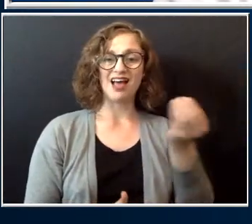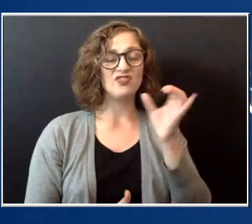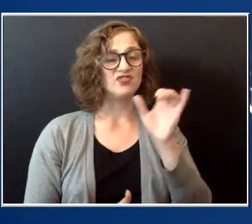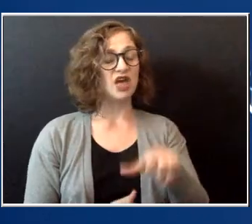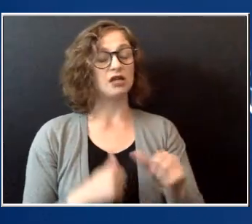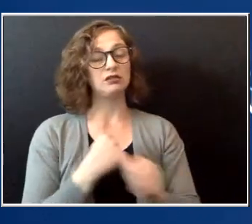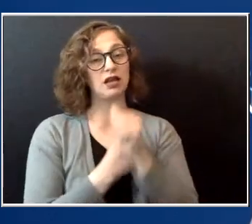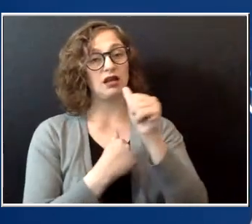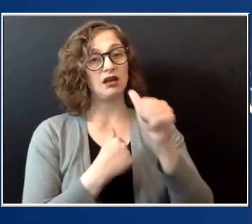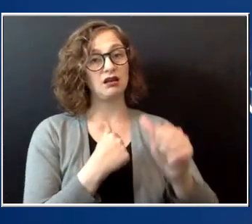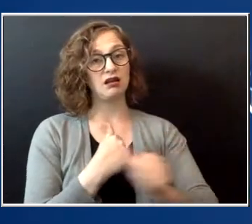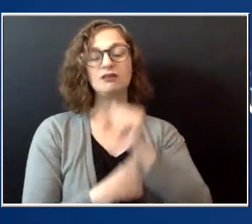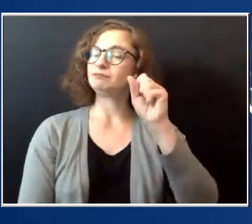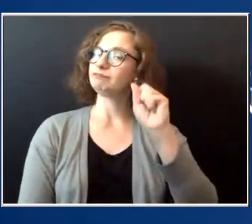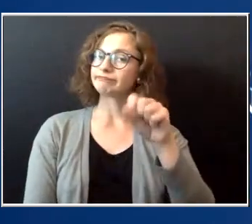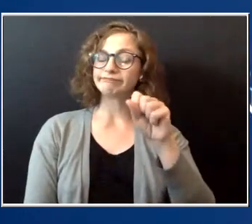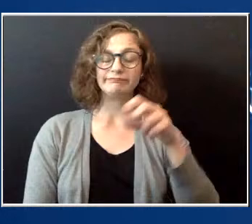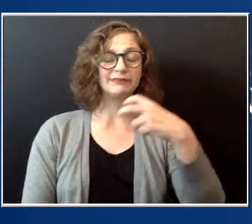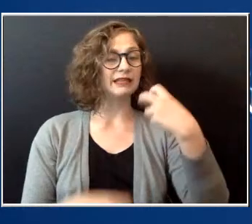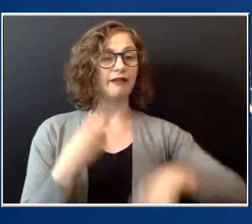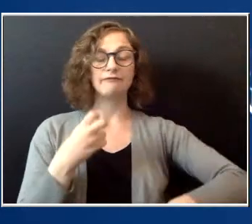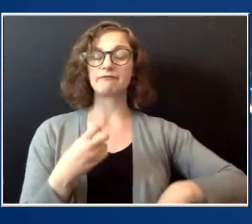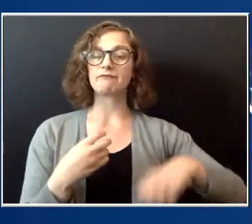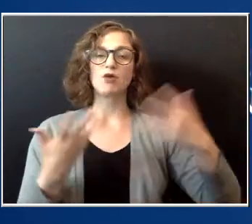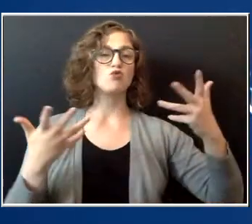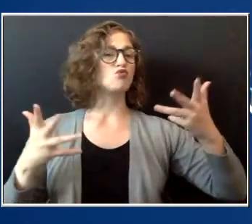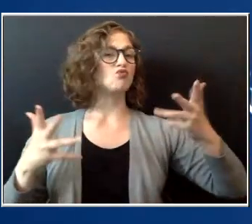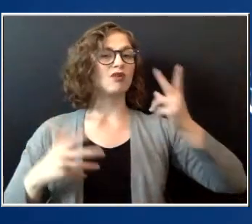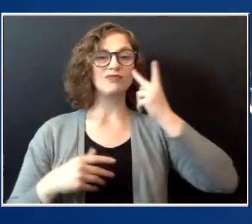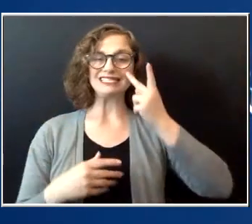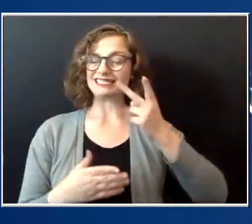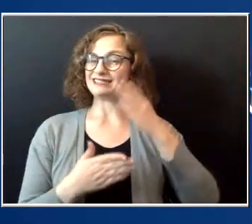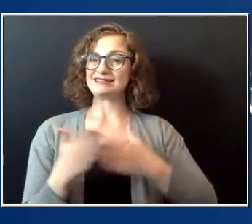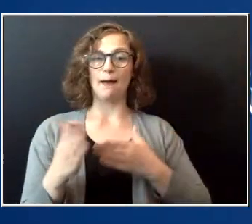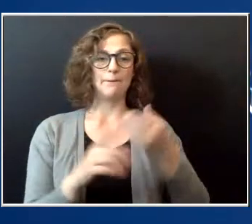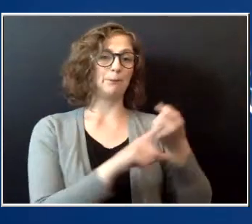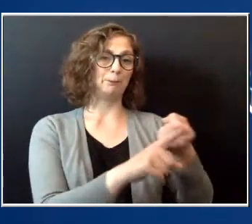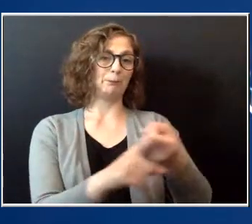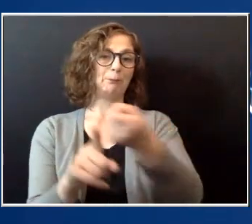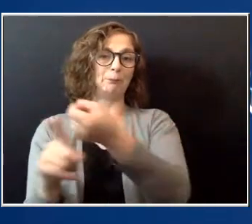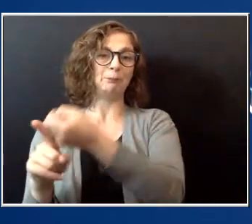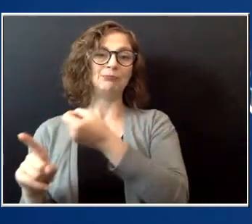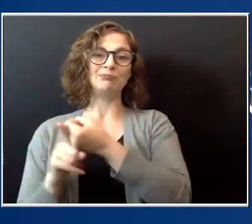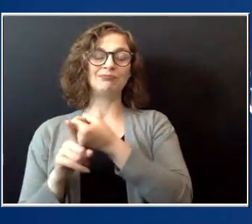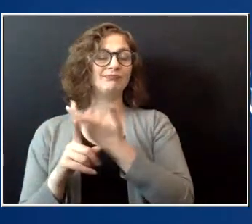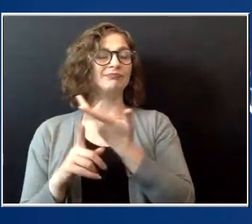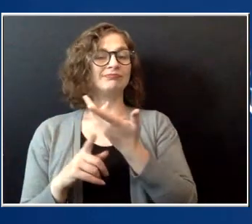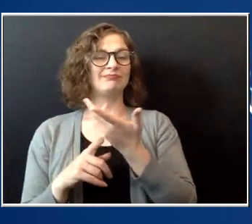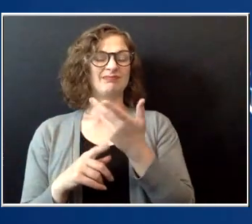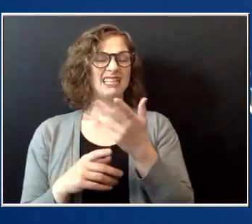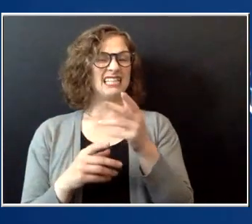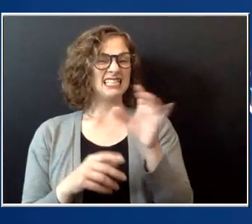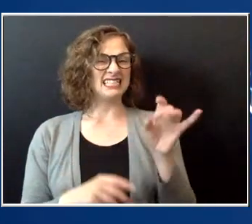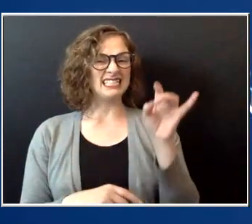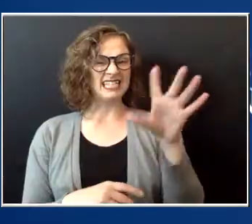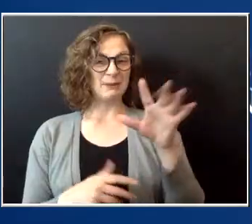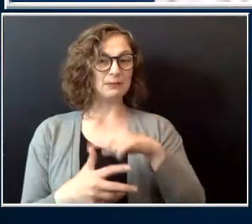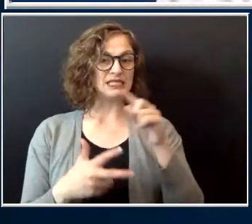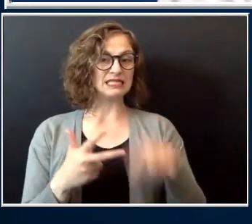and we've already seen some cases, and these prevention tips are always helpful to keep kids